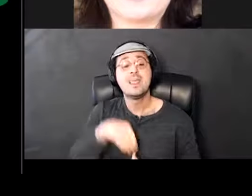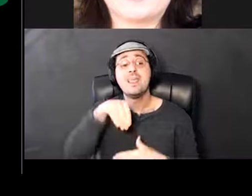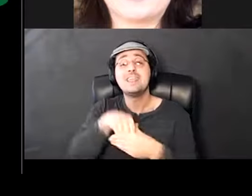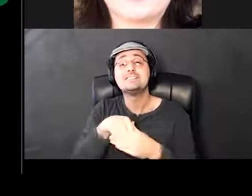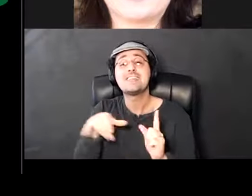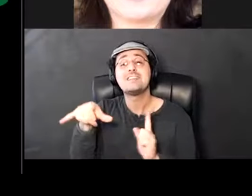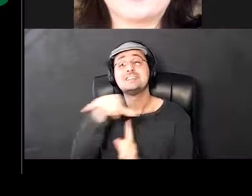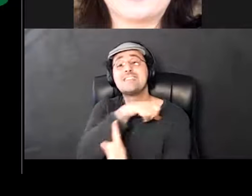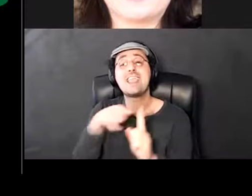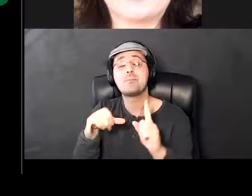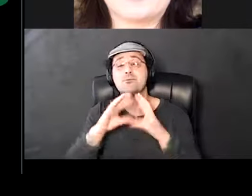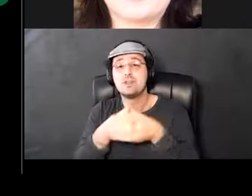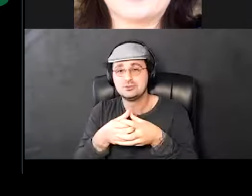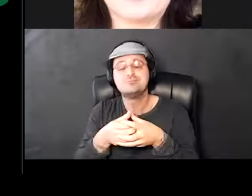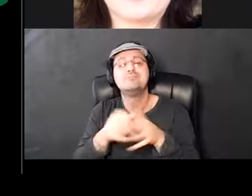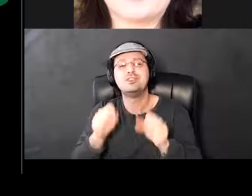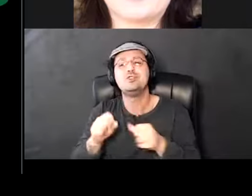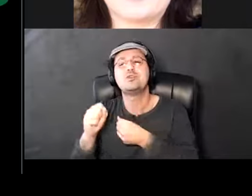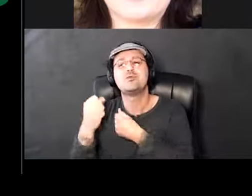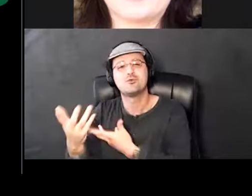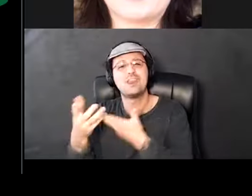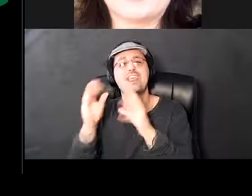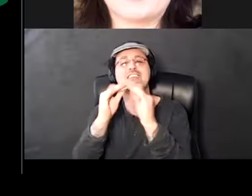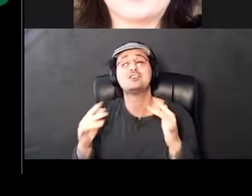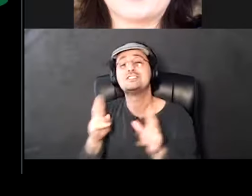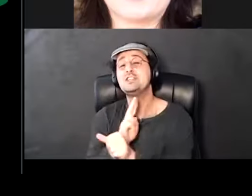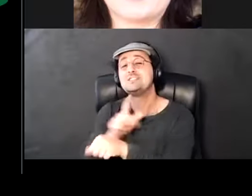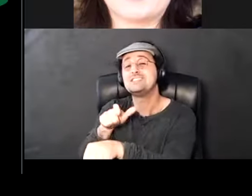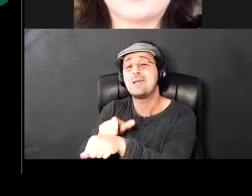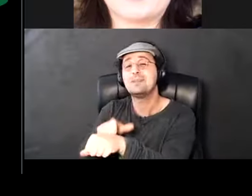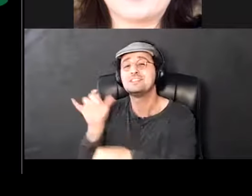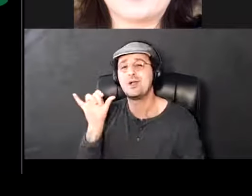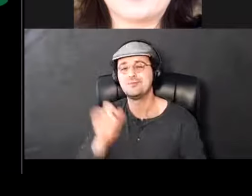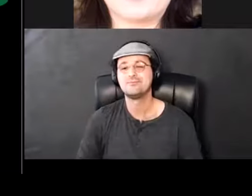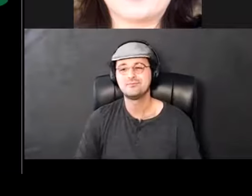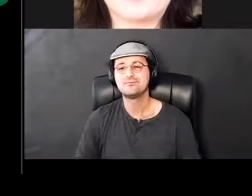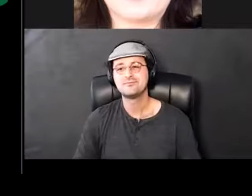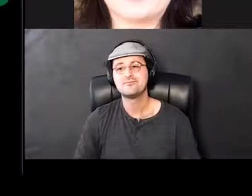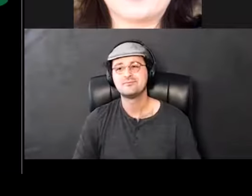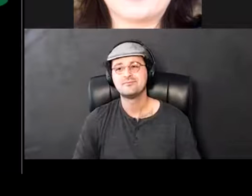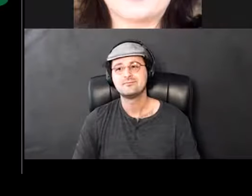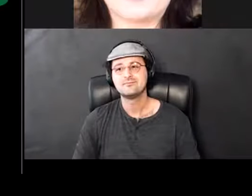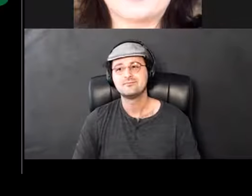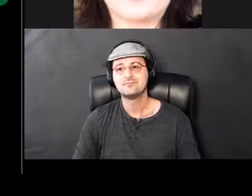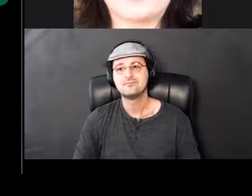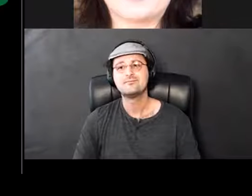regionalized pool, you can generate diversity through timing as well. Okay.